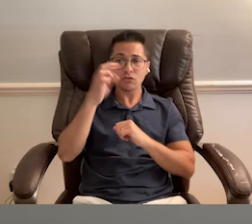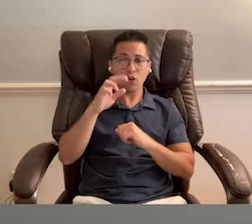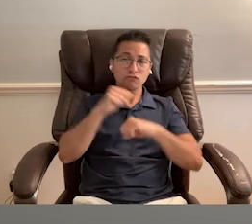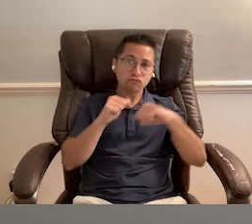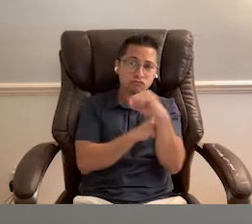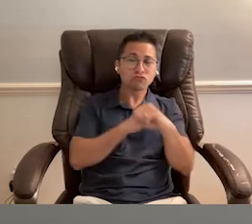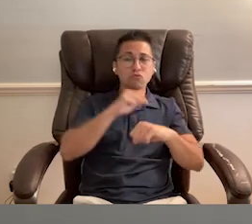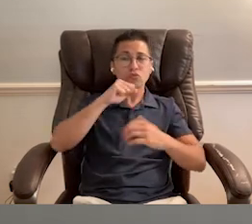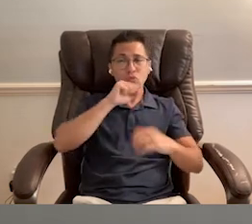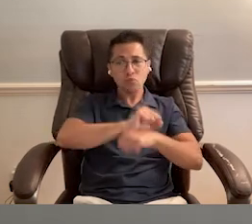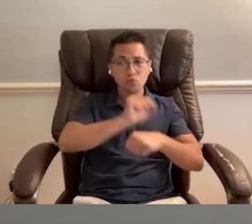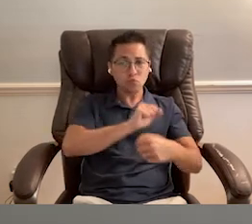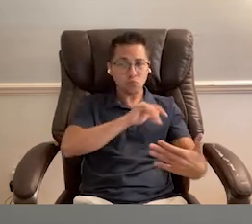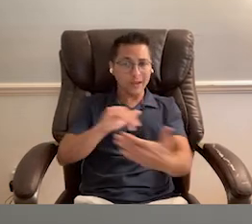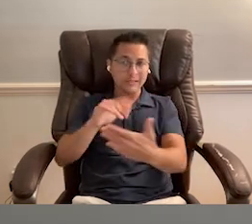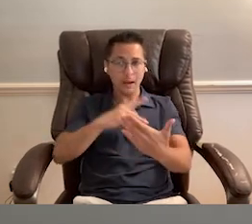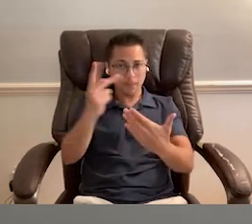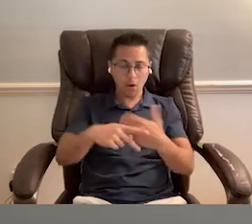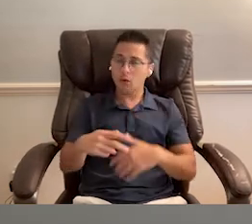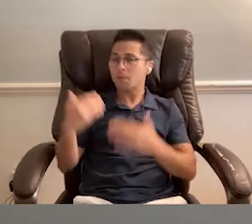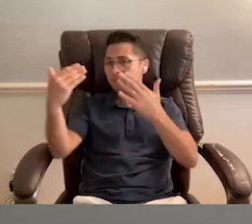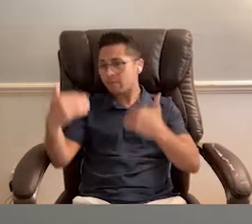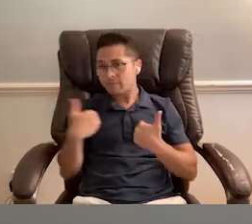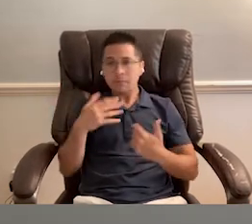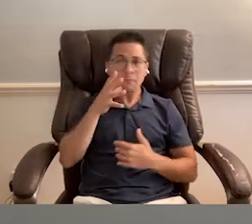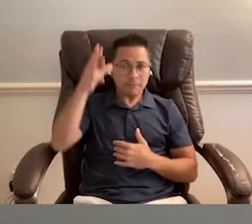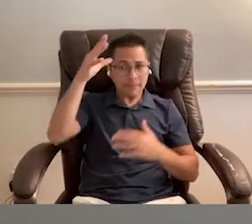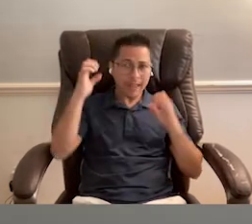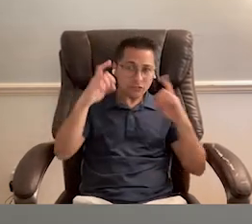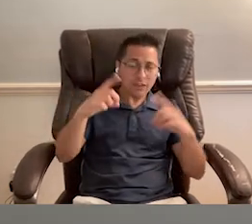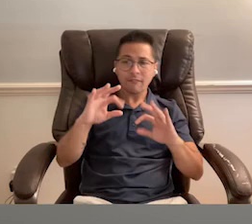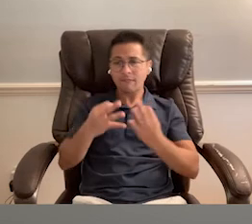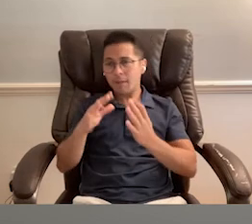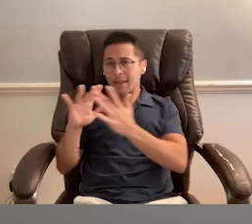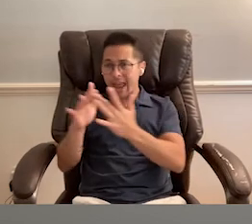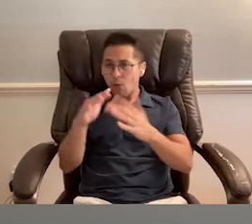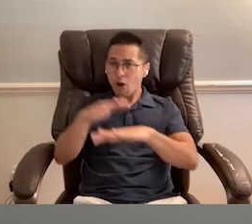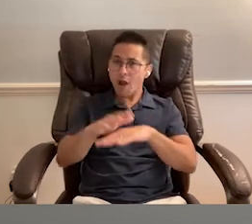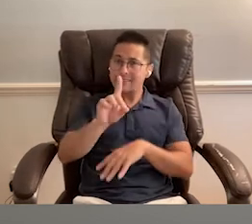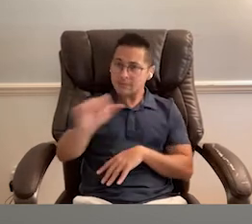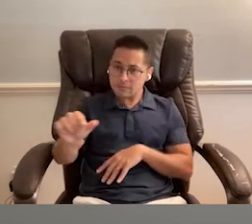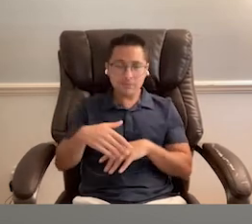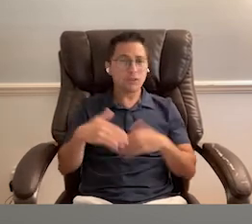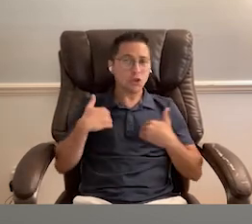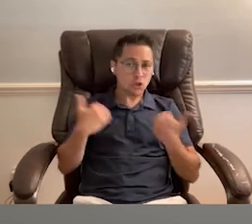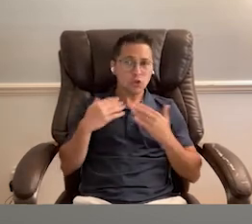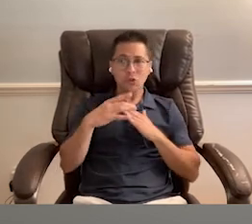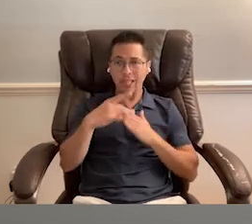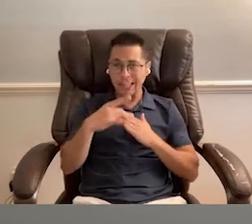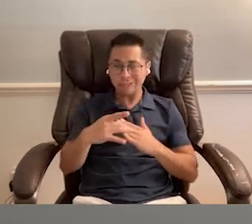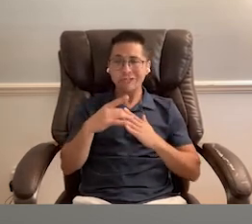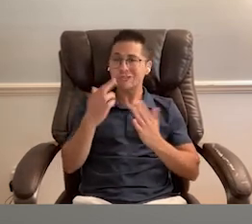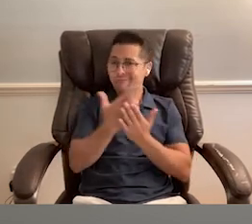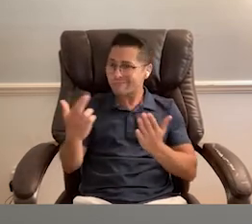program. There's parent educational, there's the Family Network on Disabilities, there's youth leadership